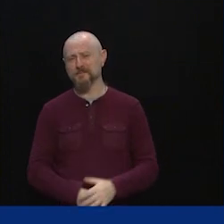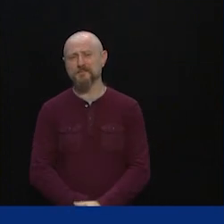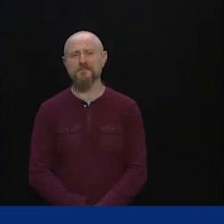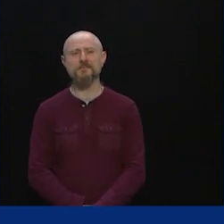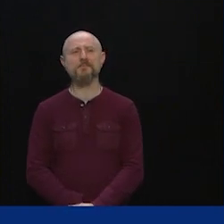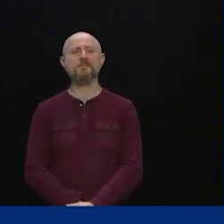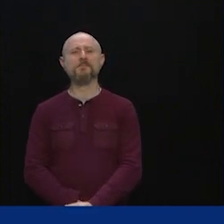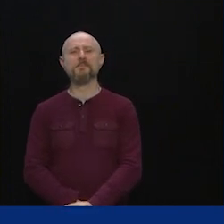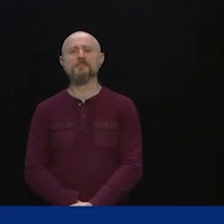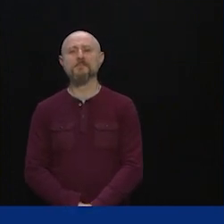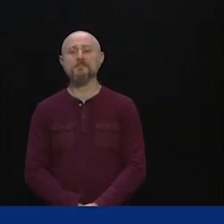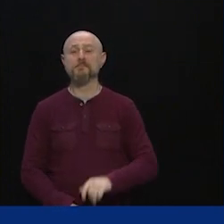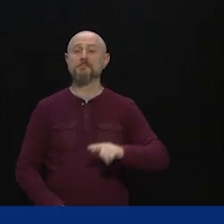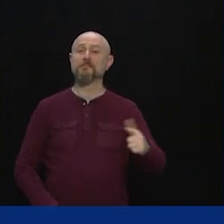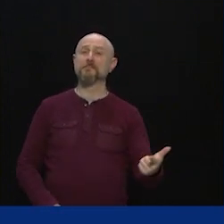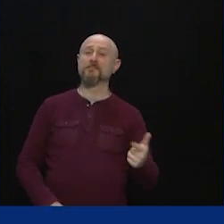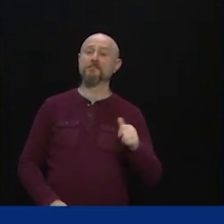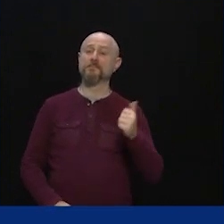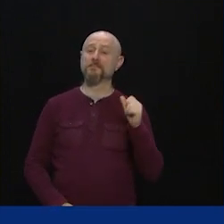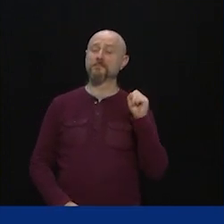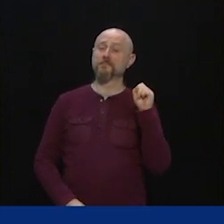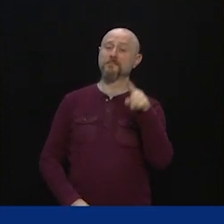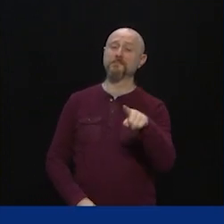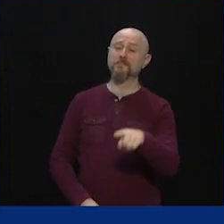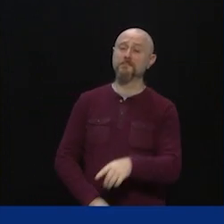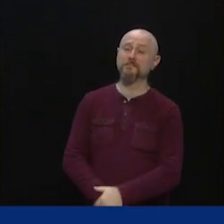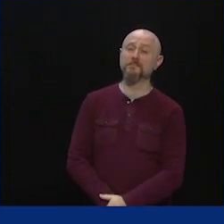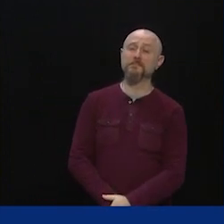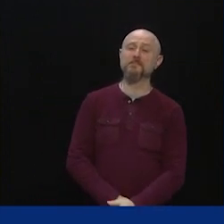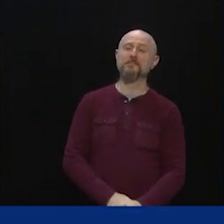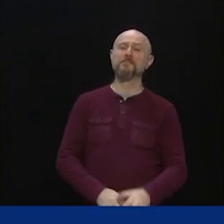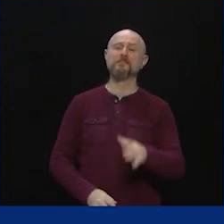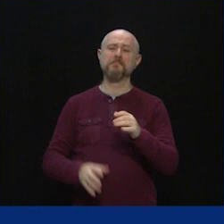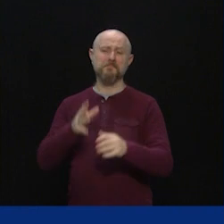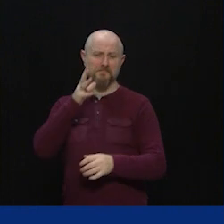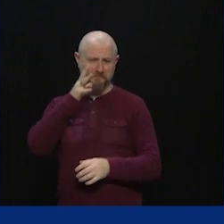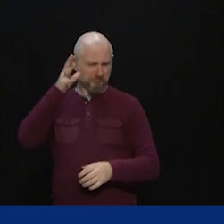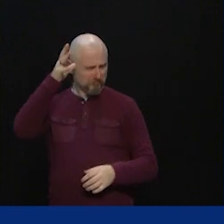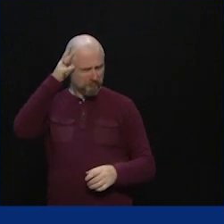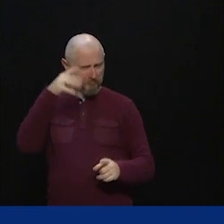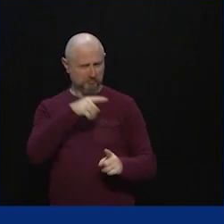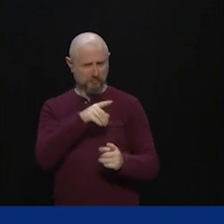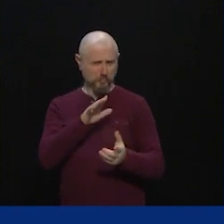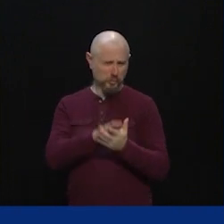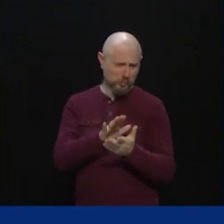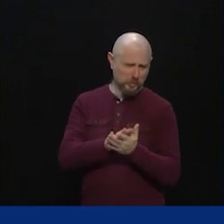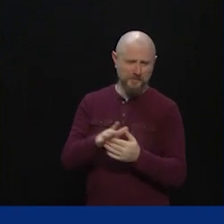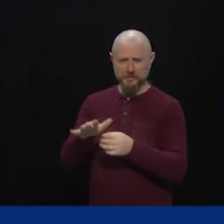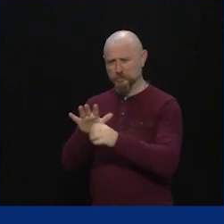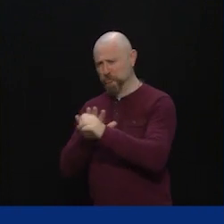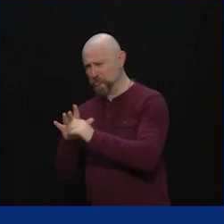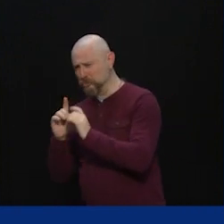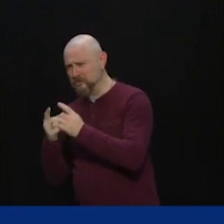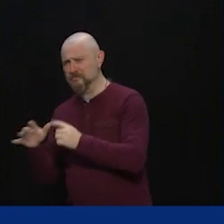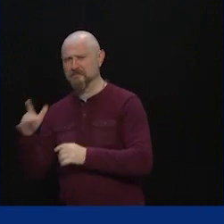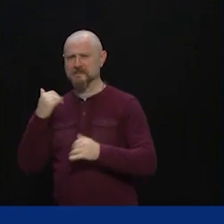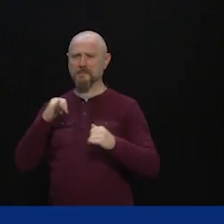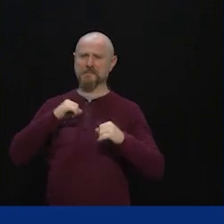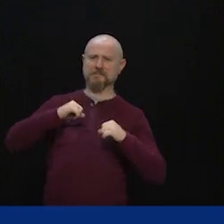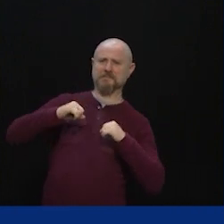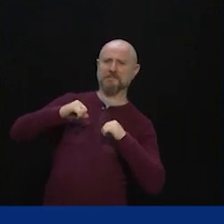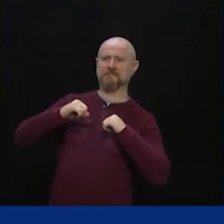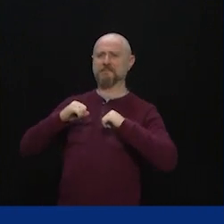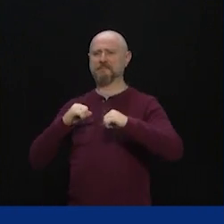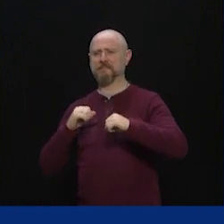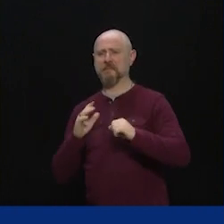Governor, there's been some apprehension from some parents and some school districts within the state about going back in person. What's your message to